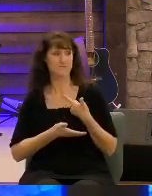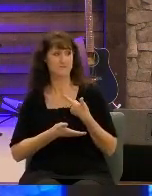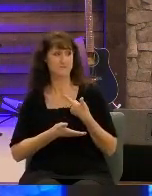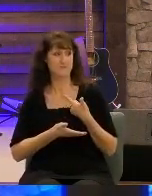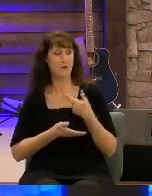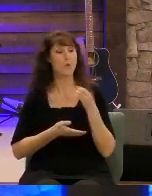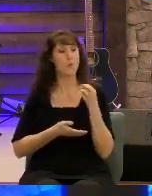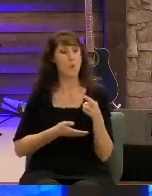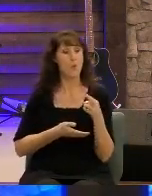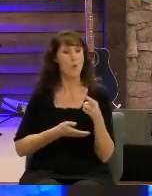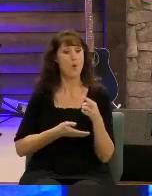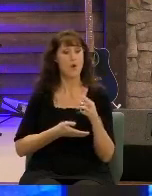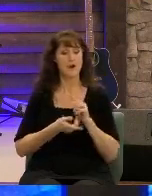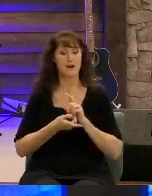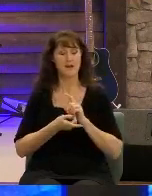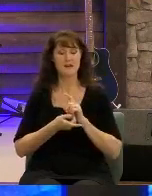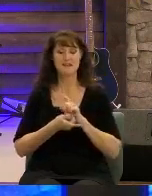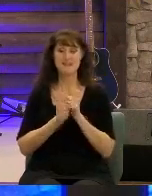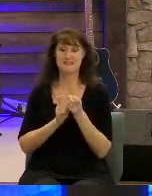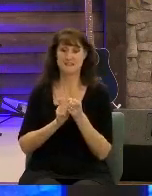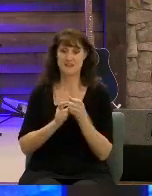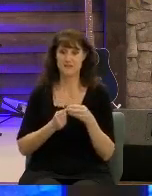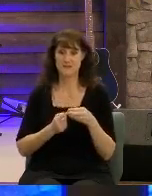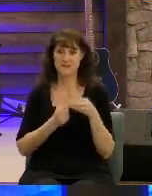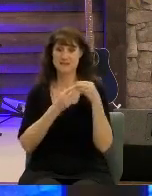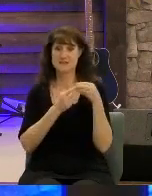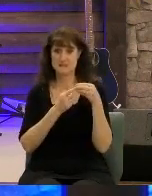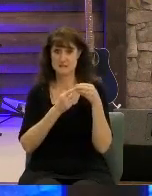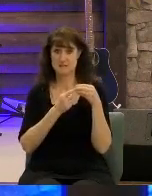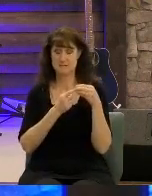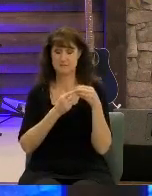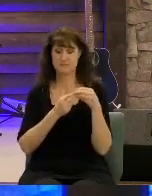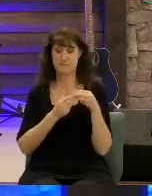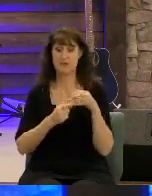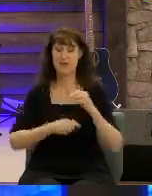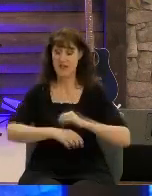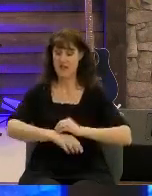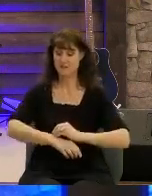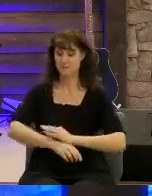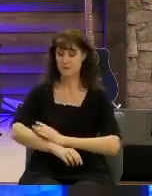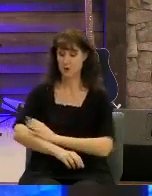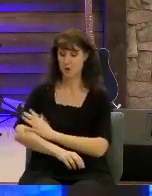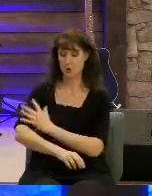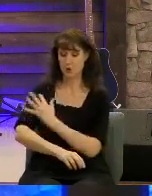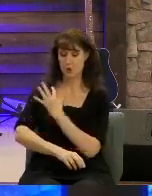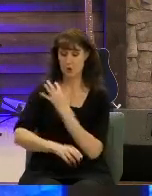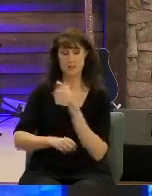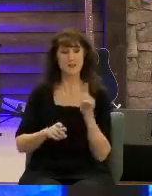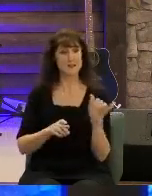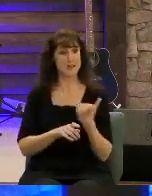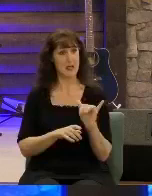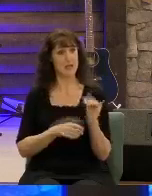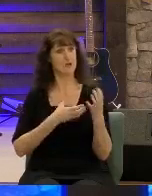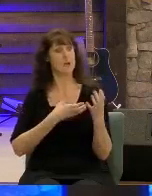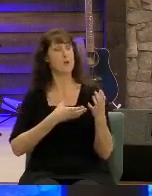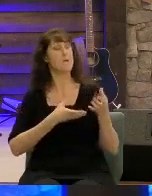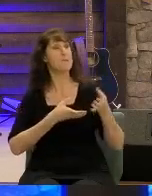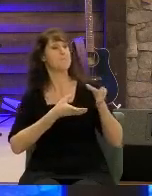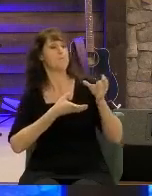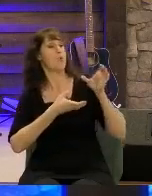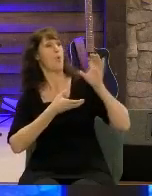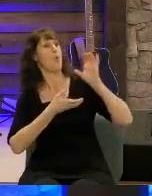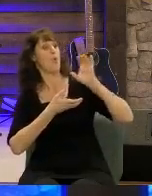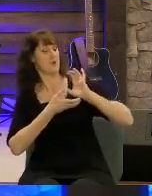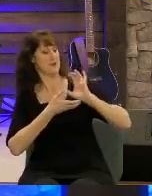Or significance. Yes. I'm going to read that again. Infuse implies a pouring in of something that gives new life